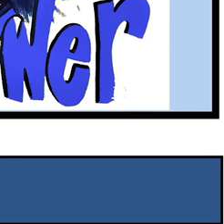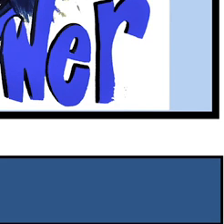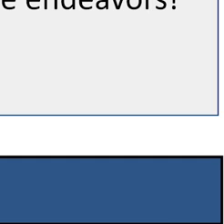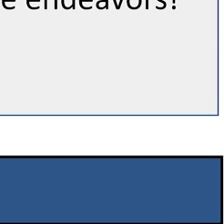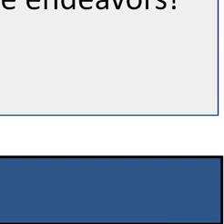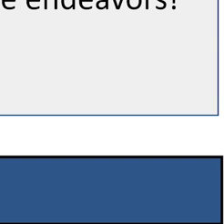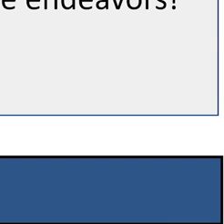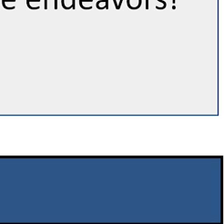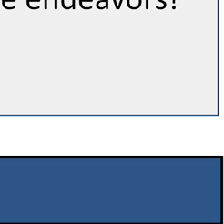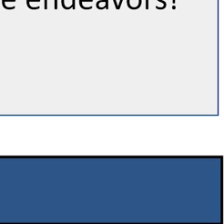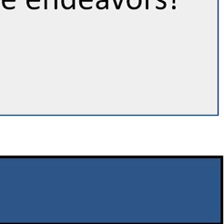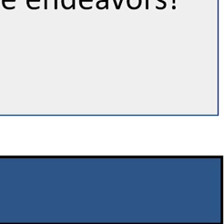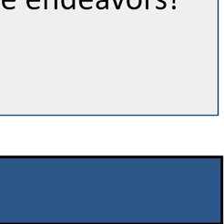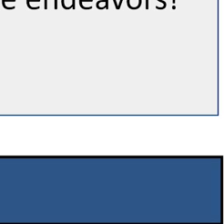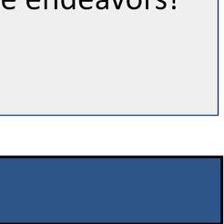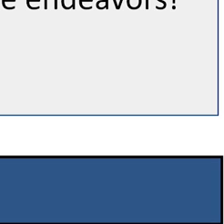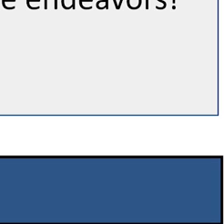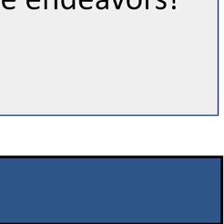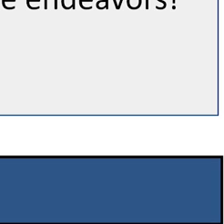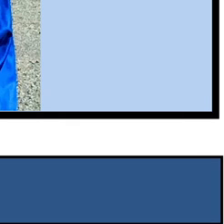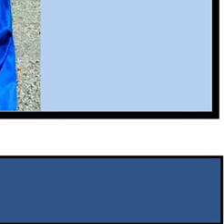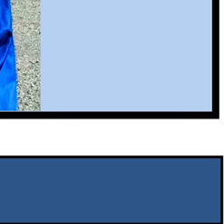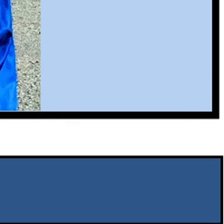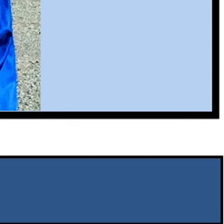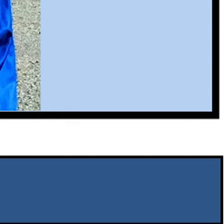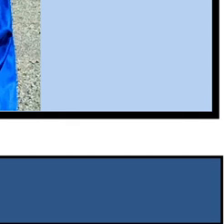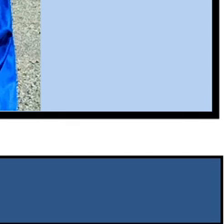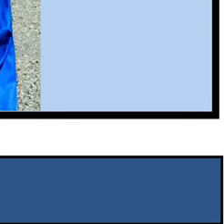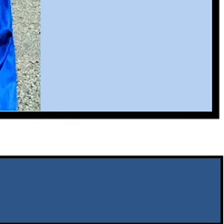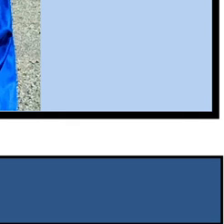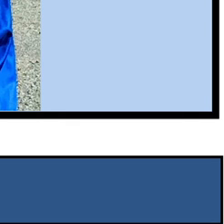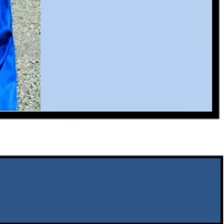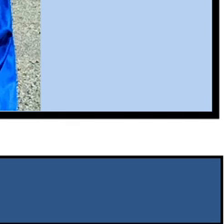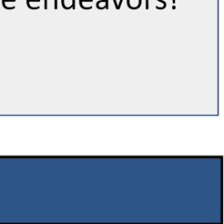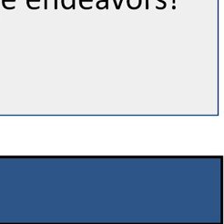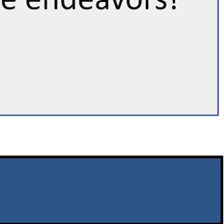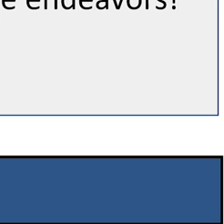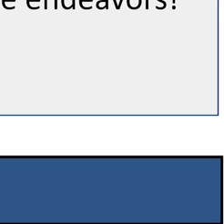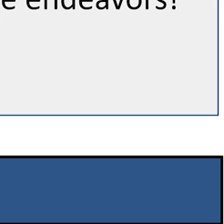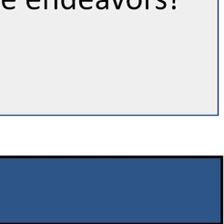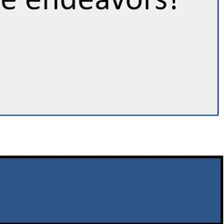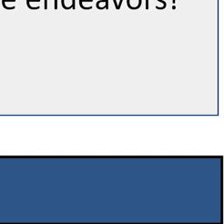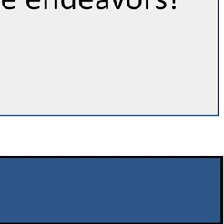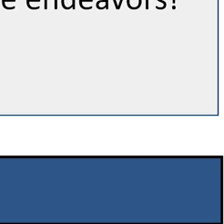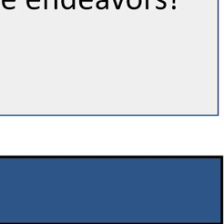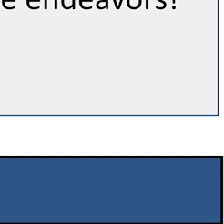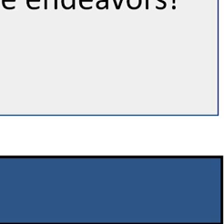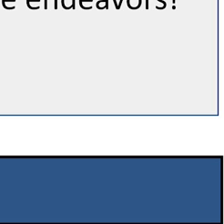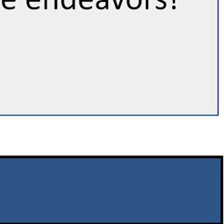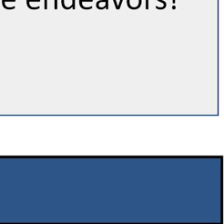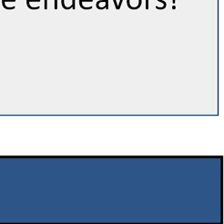Stella Shukugruk. Brady Schultz. Billy Smith.